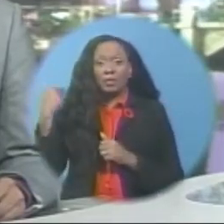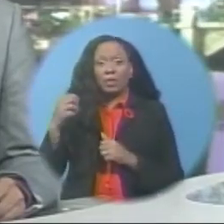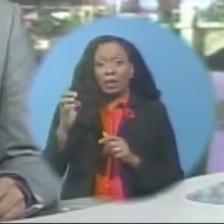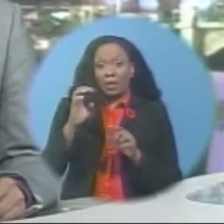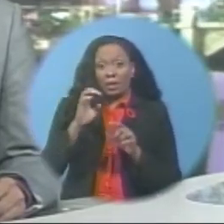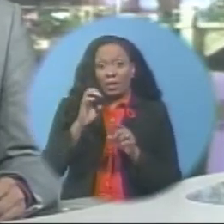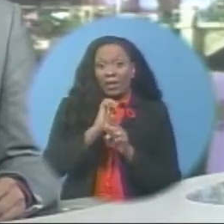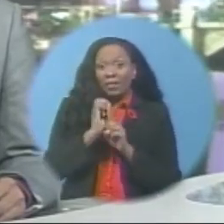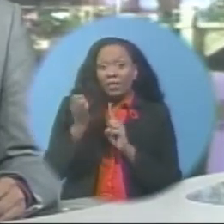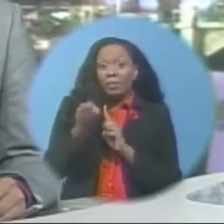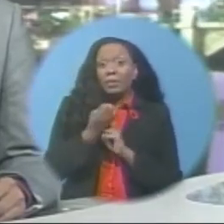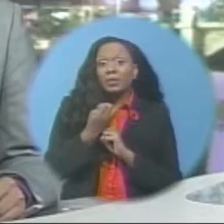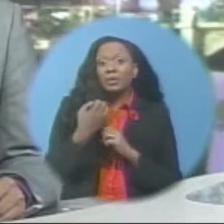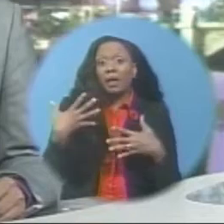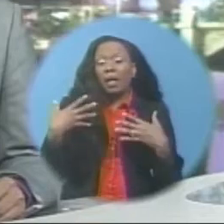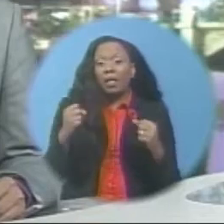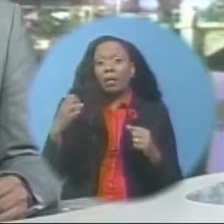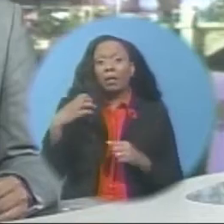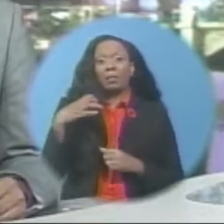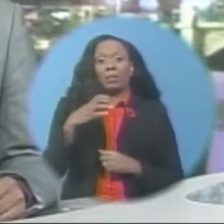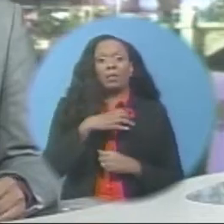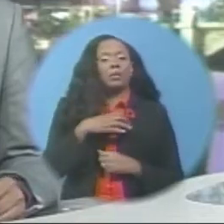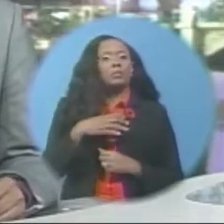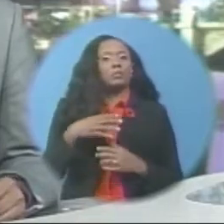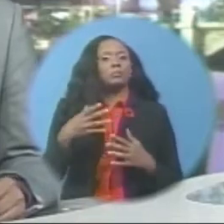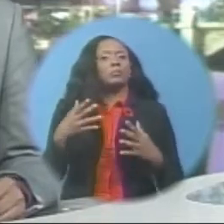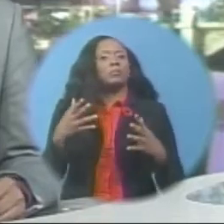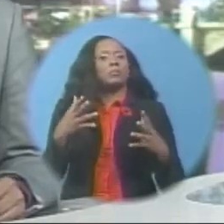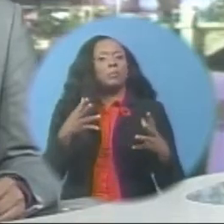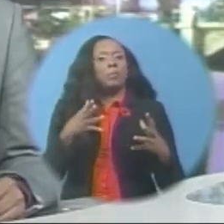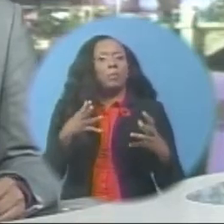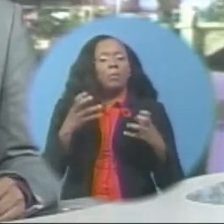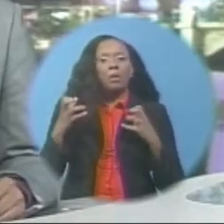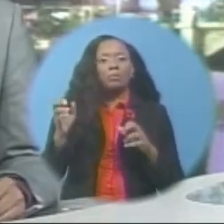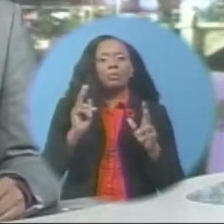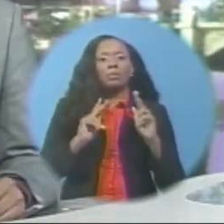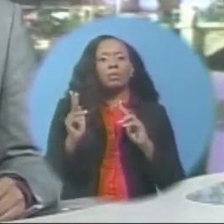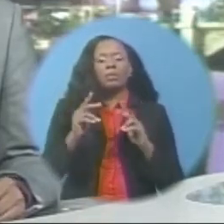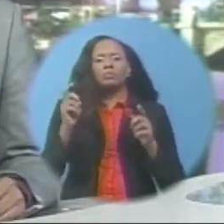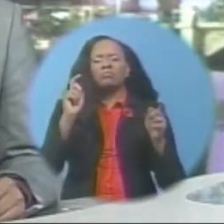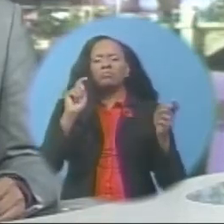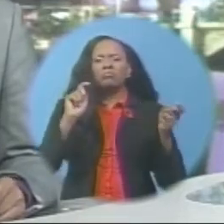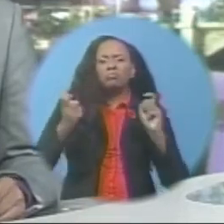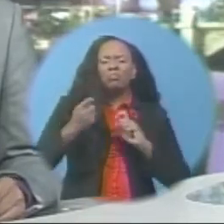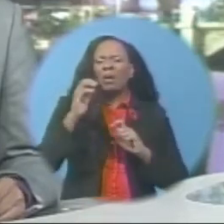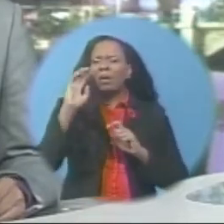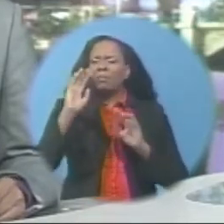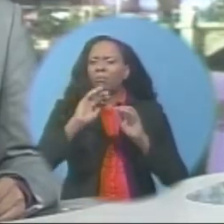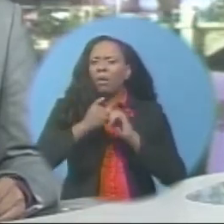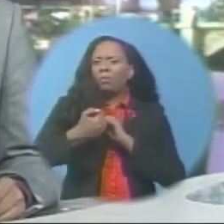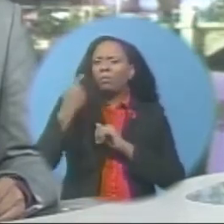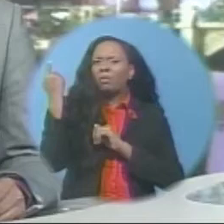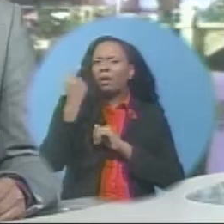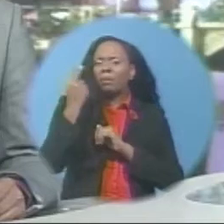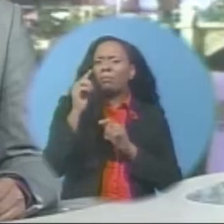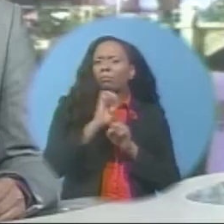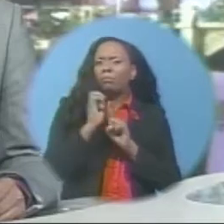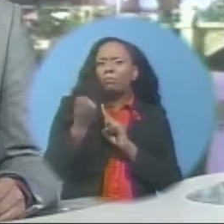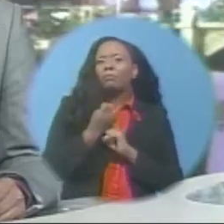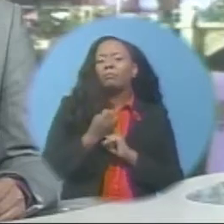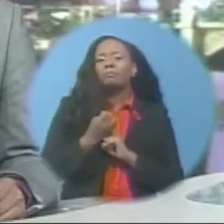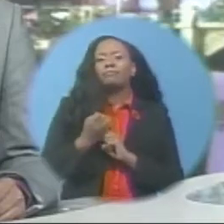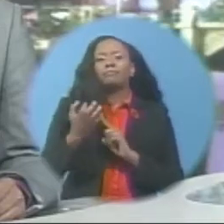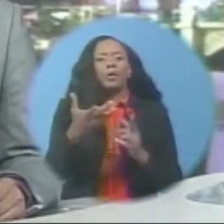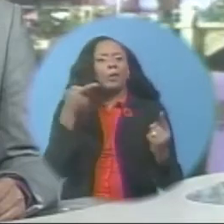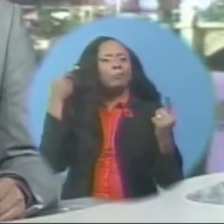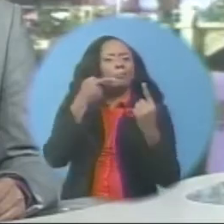planned community walkthrough is part of a bigger strategy to get residents to change how they think about the environment. He says they are targeting the neighborhoods